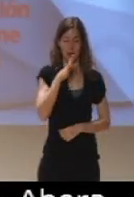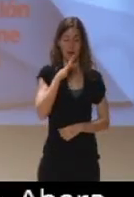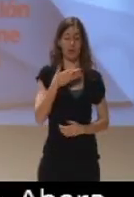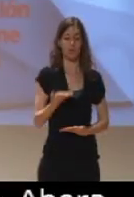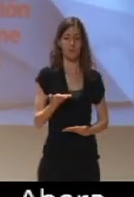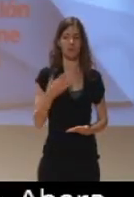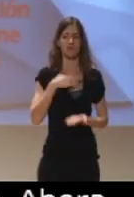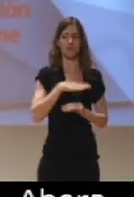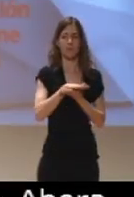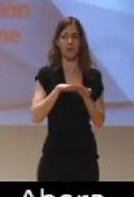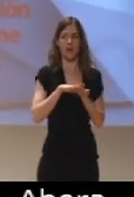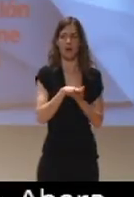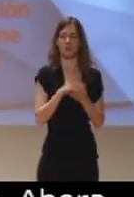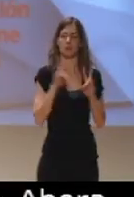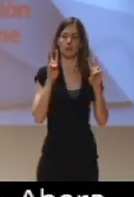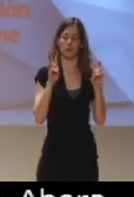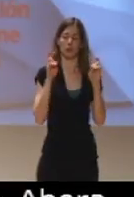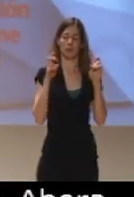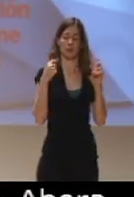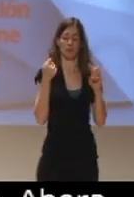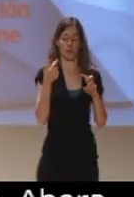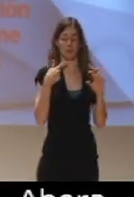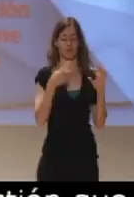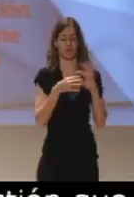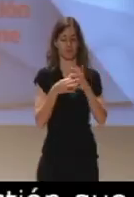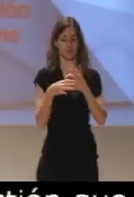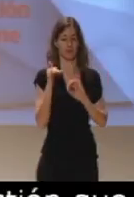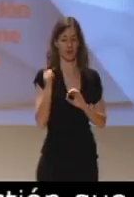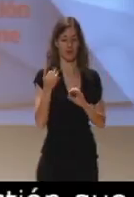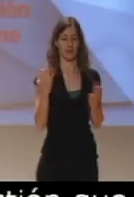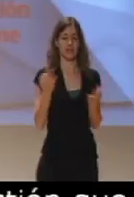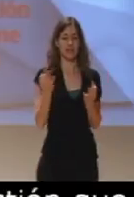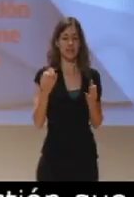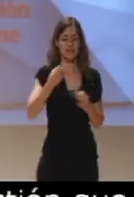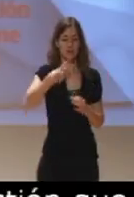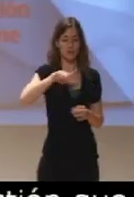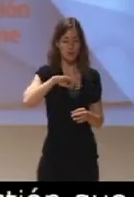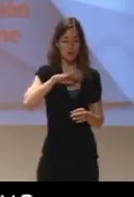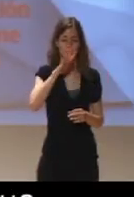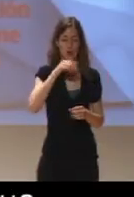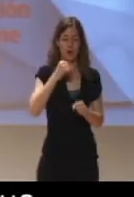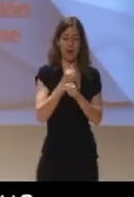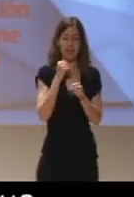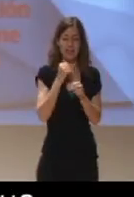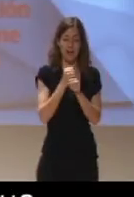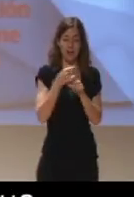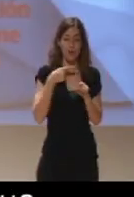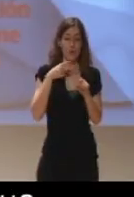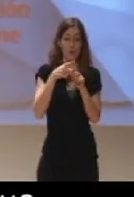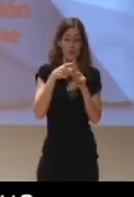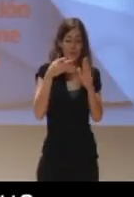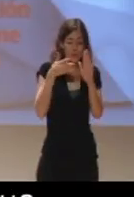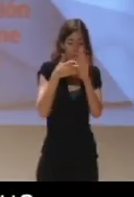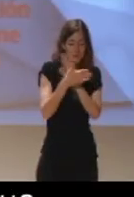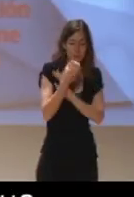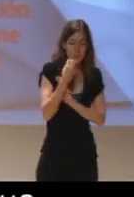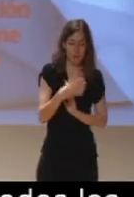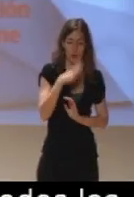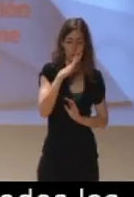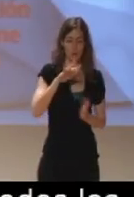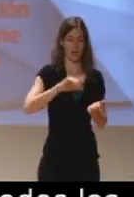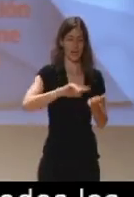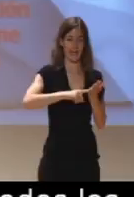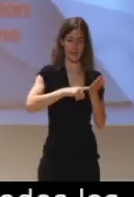need to go deeper into it and make it go more into detail into it. It seems that we need to